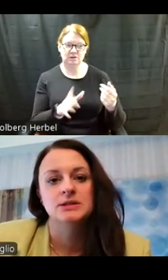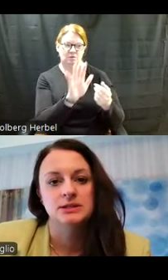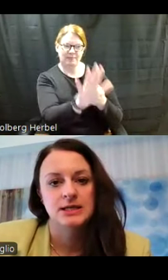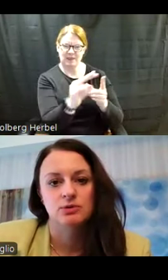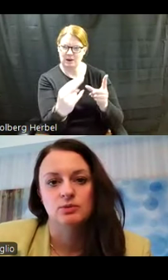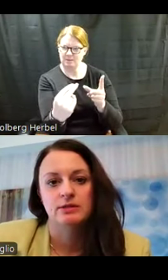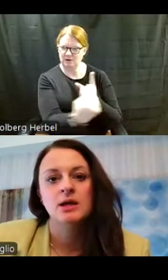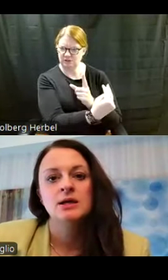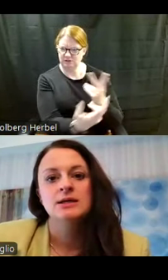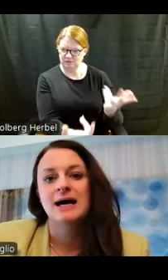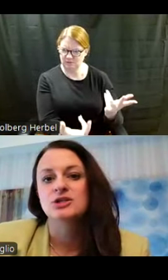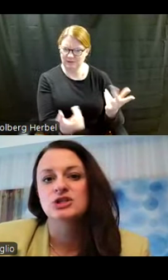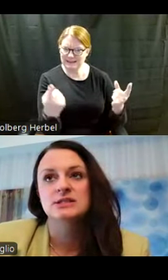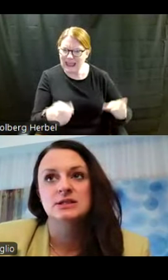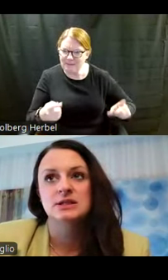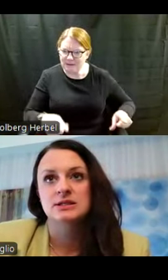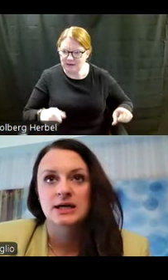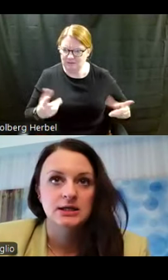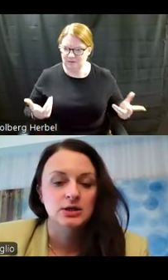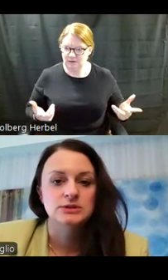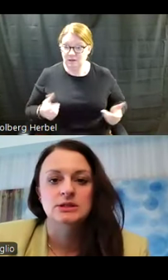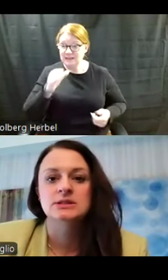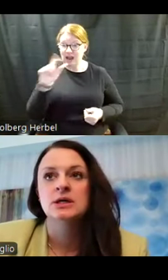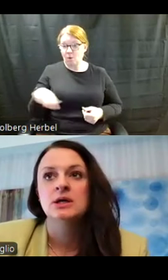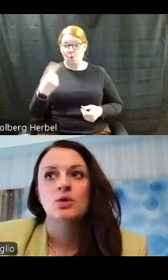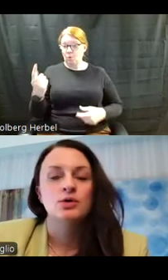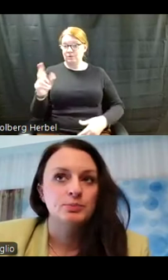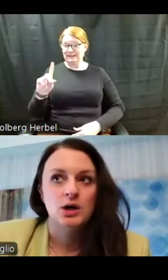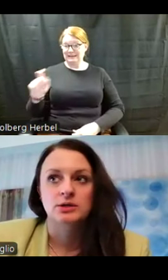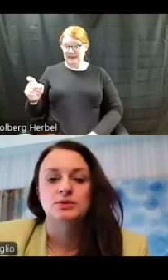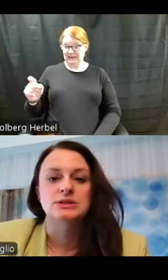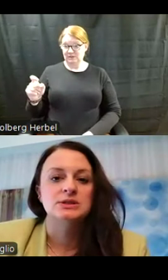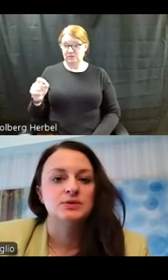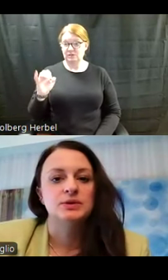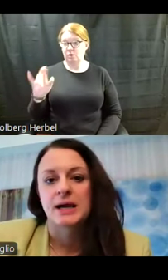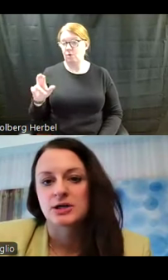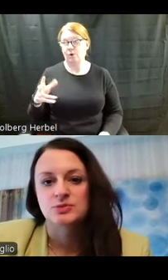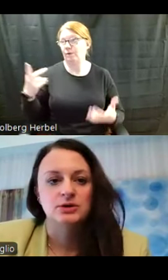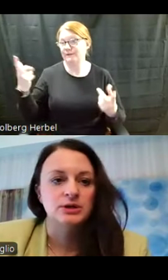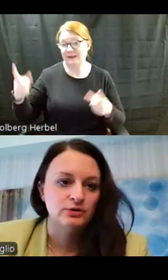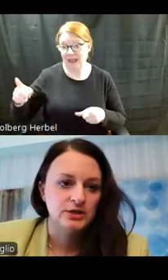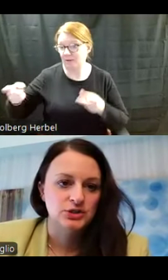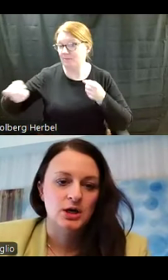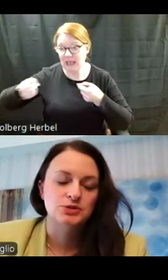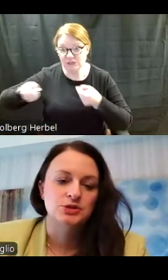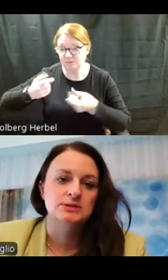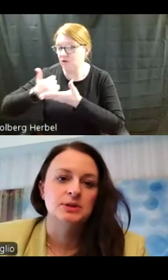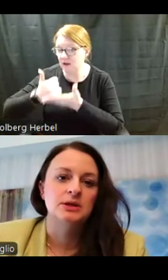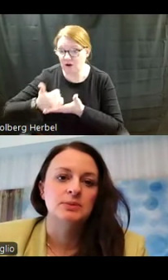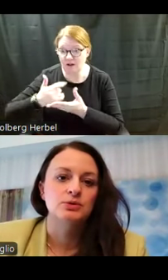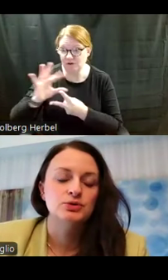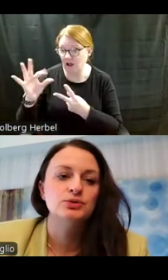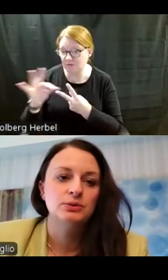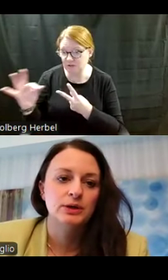coming to the table with? Not just the diagnosis or the prognosis or the management or intervention options,